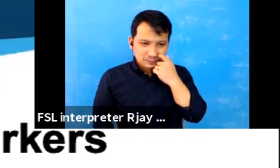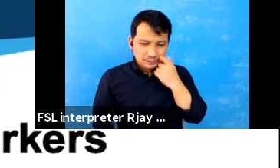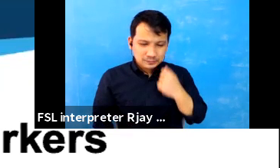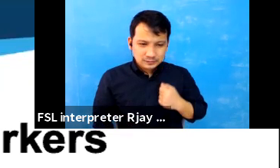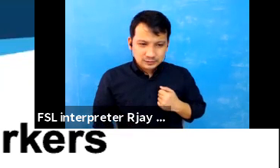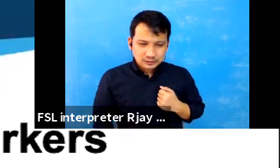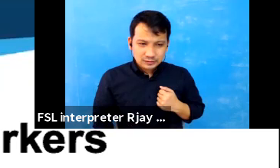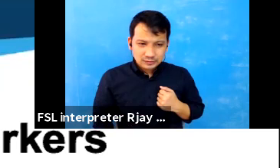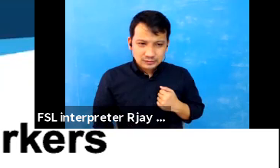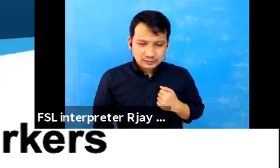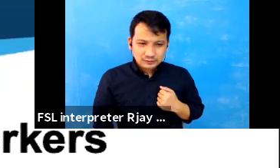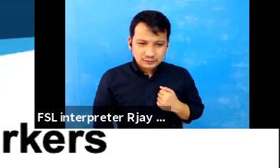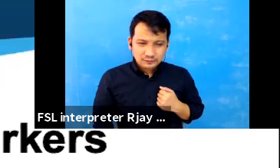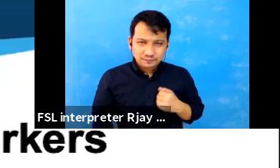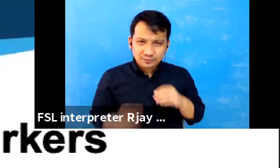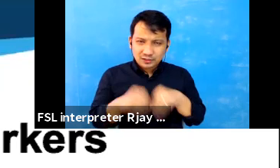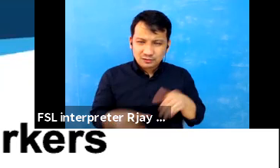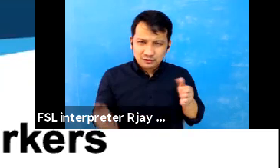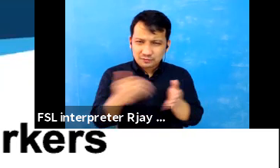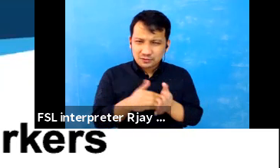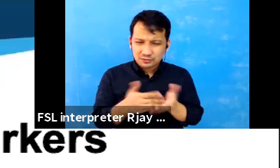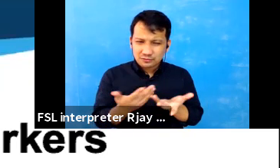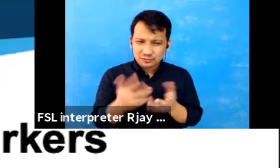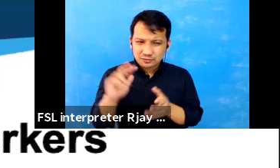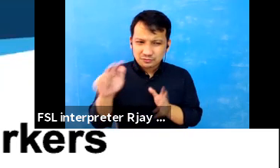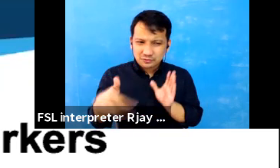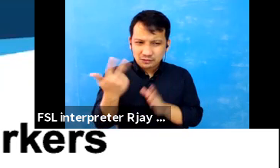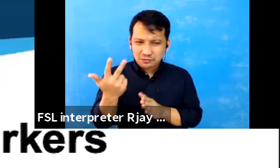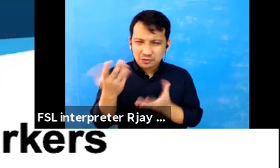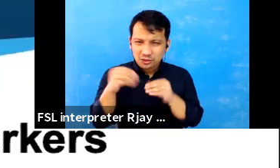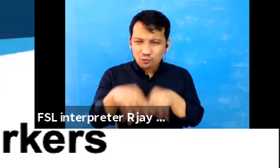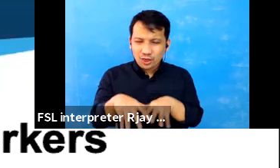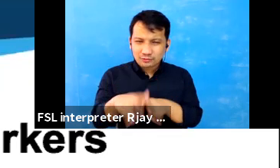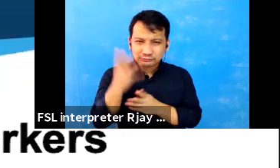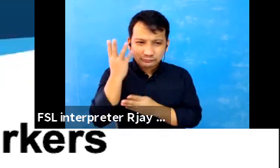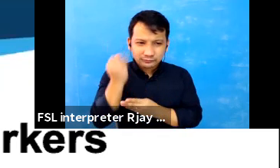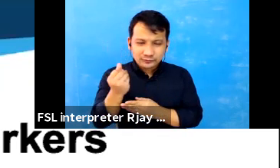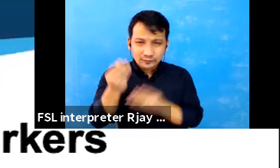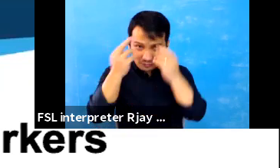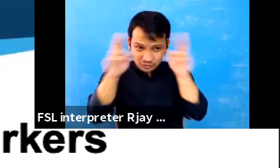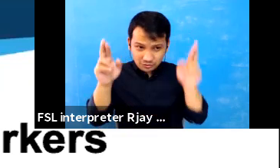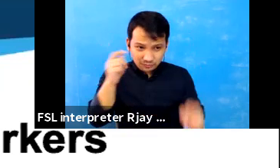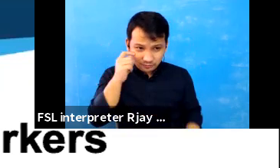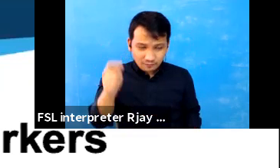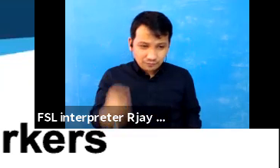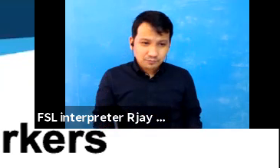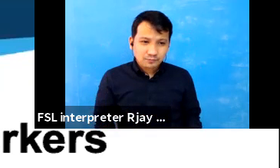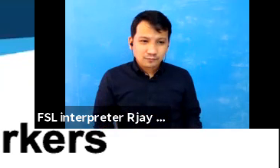Mayor Tan, I think we lost you po again for the third time. Mayor Tan.